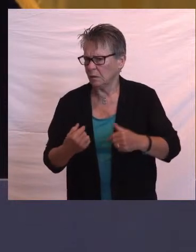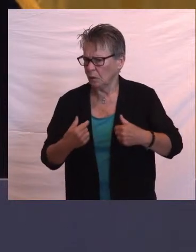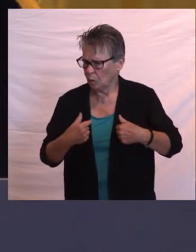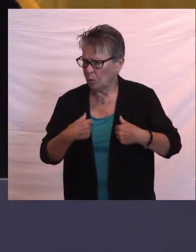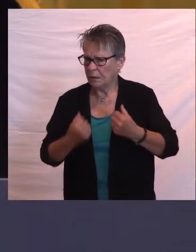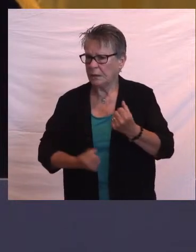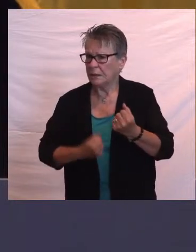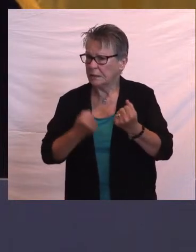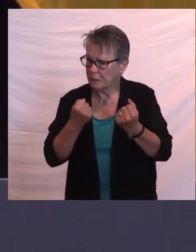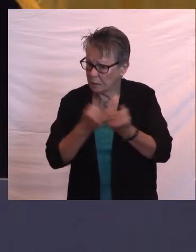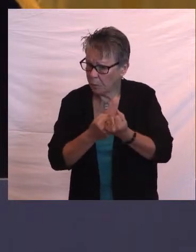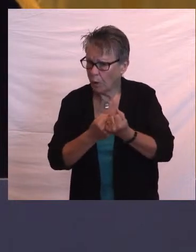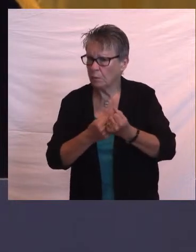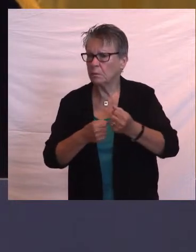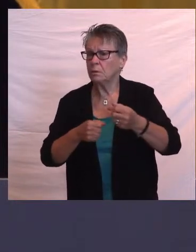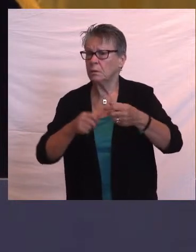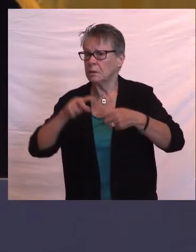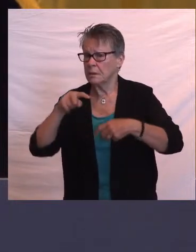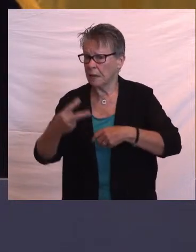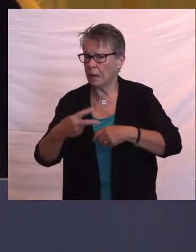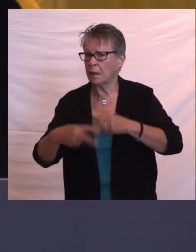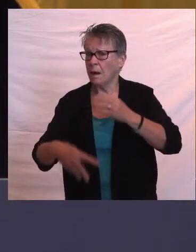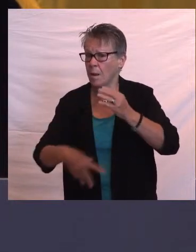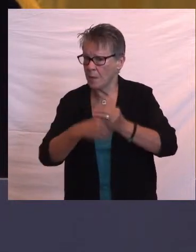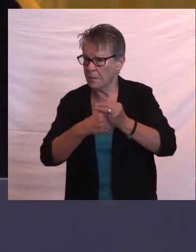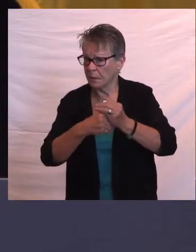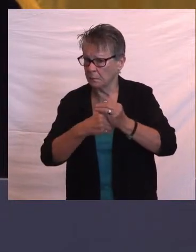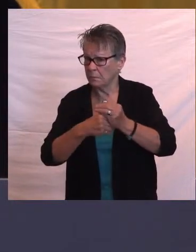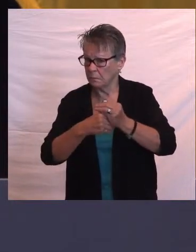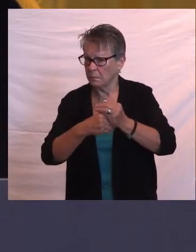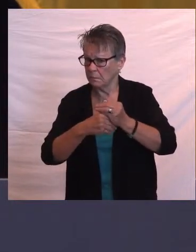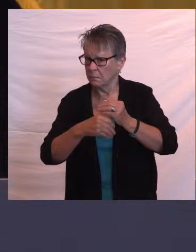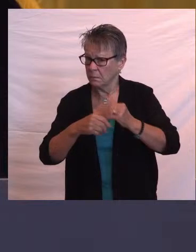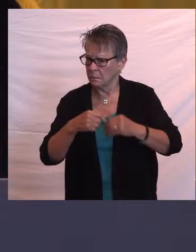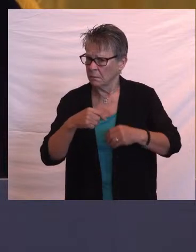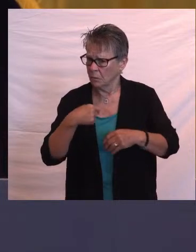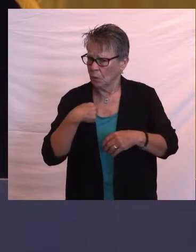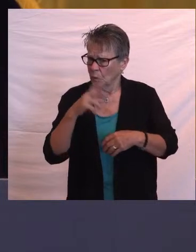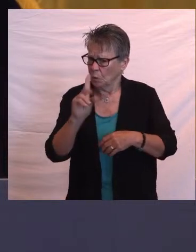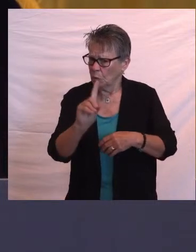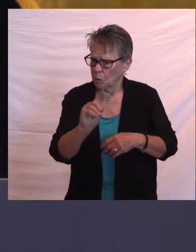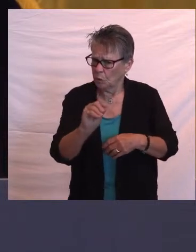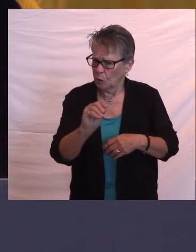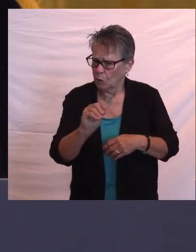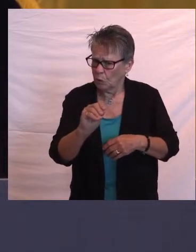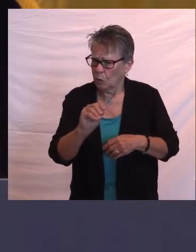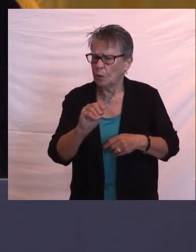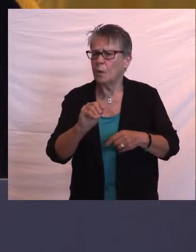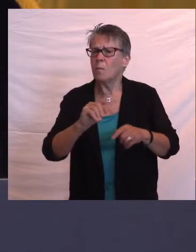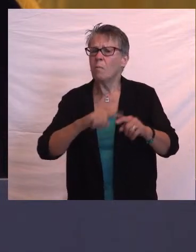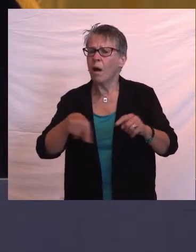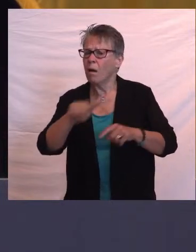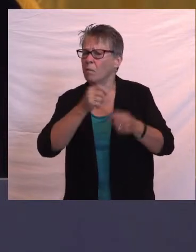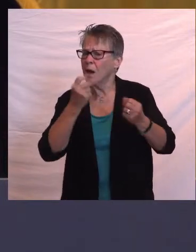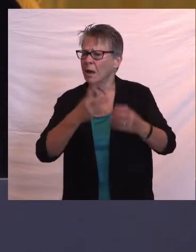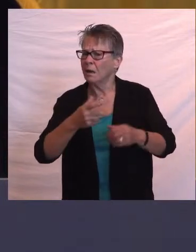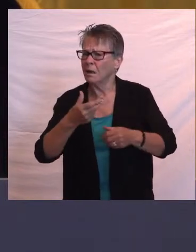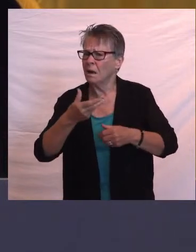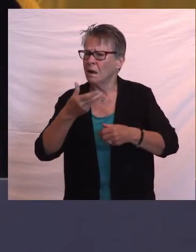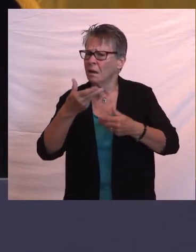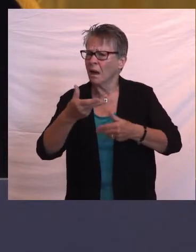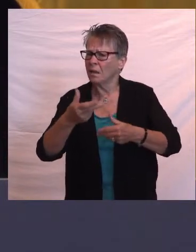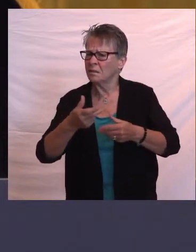guns, tell me, at least 80% of them are coming in from outside of New Jersey. That's the issue here, which is